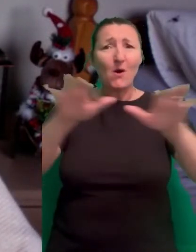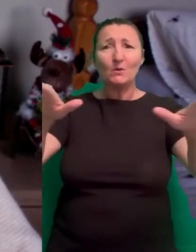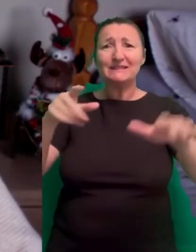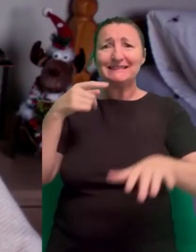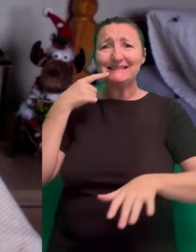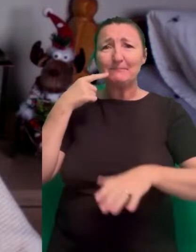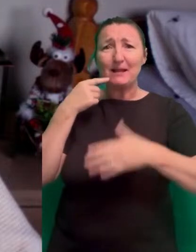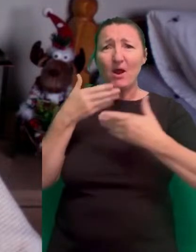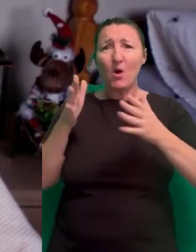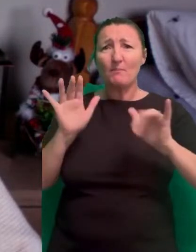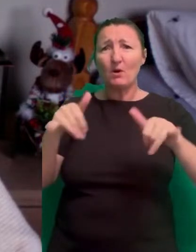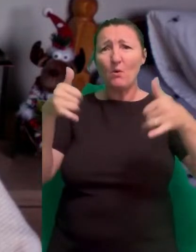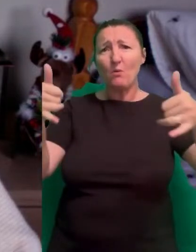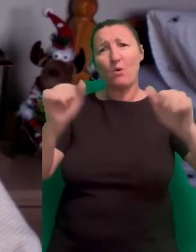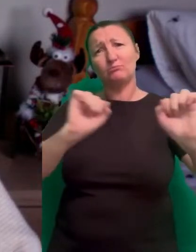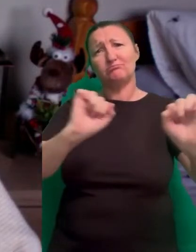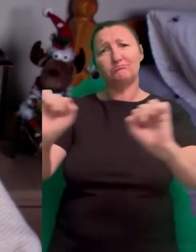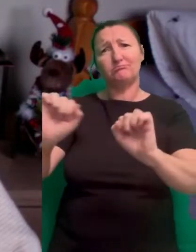your communities this year.